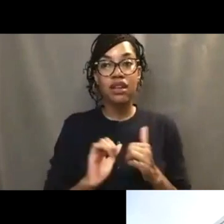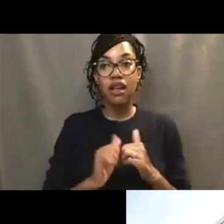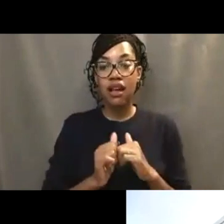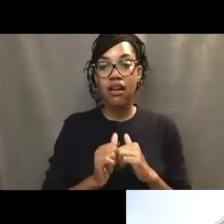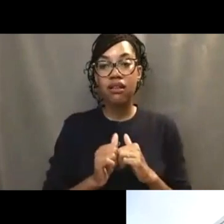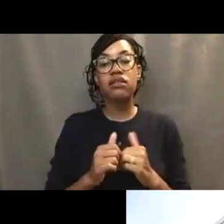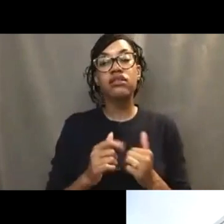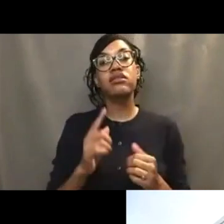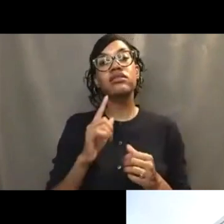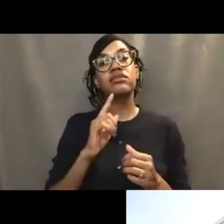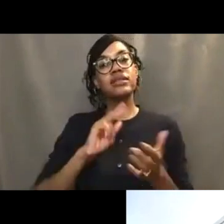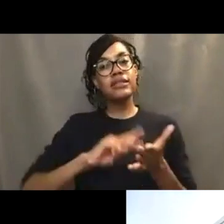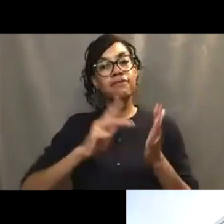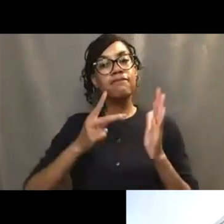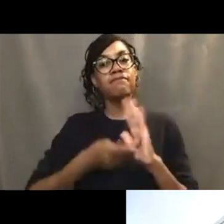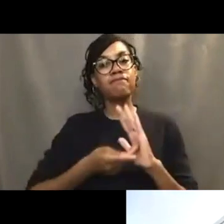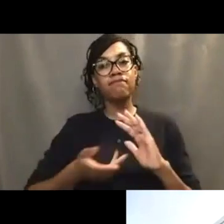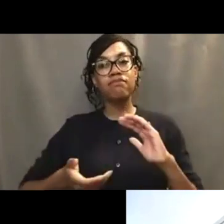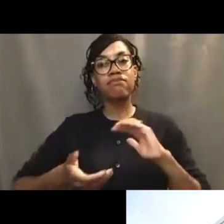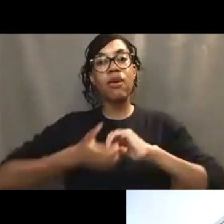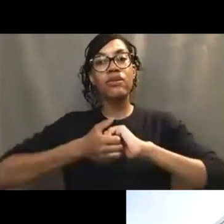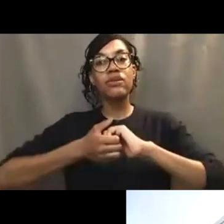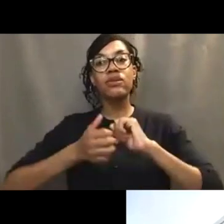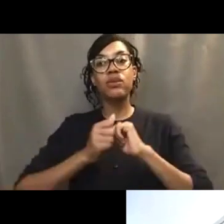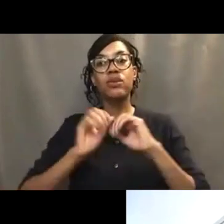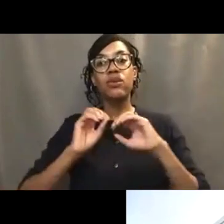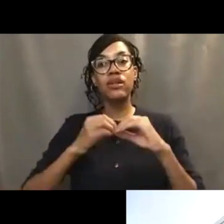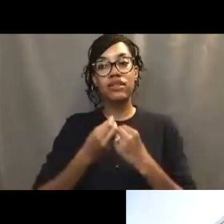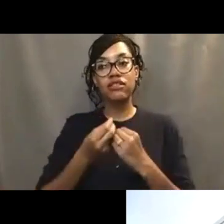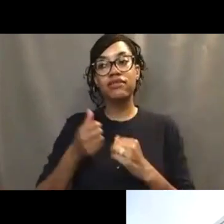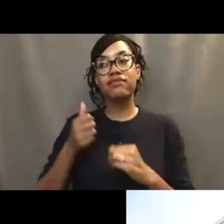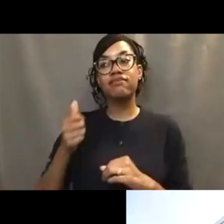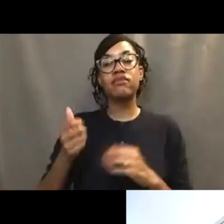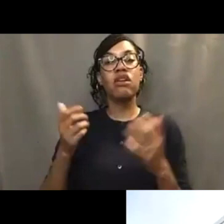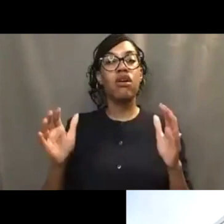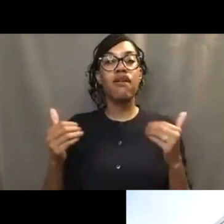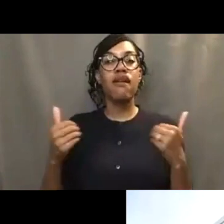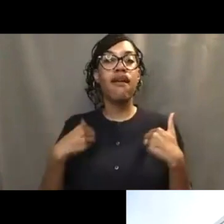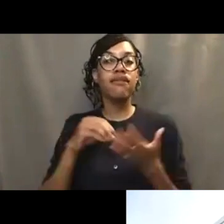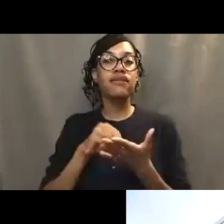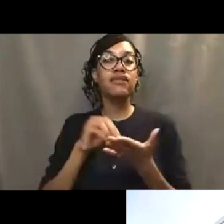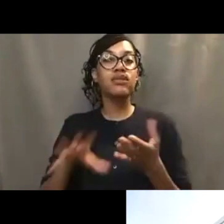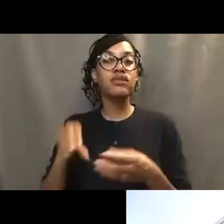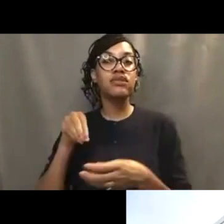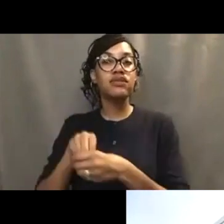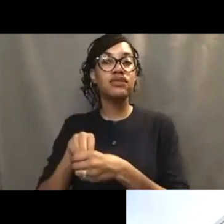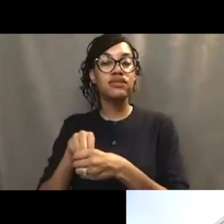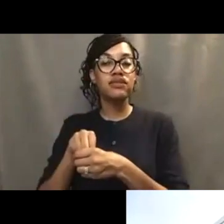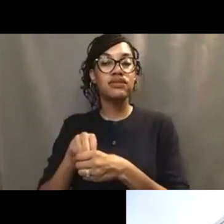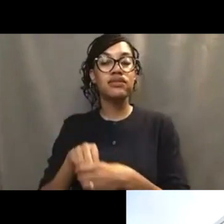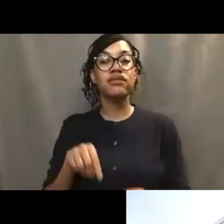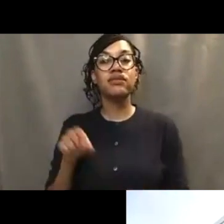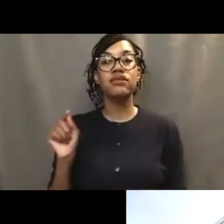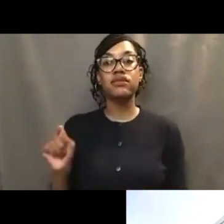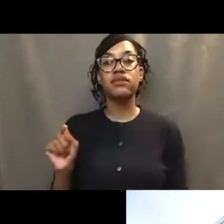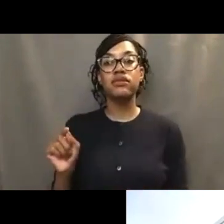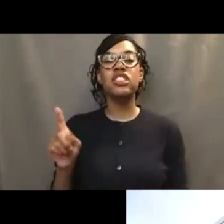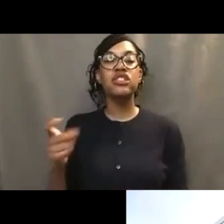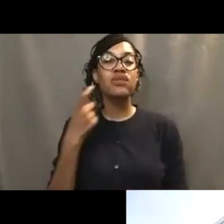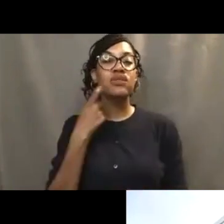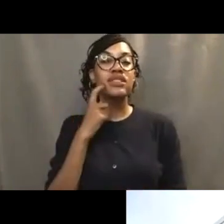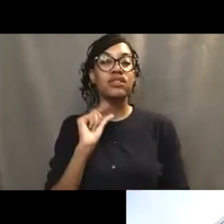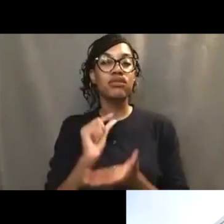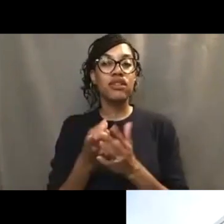intentionally partnering with an organization that is already made up of students and recent graduates of our